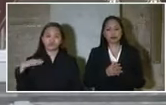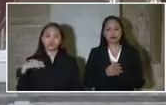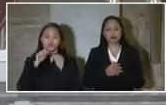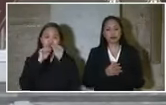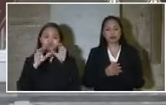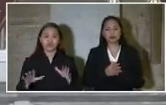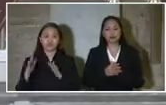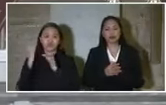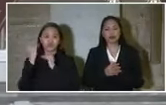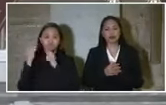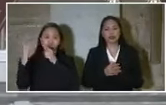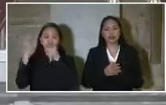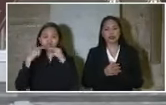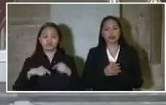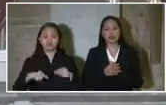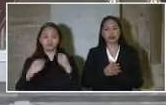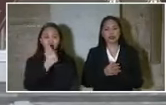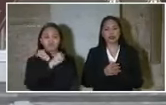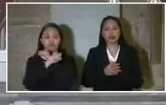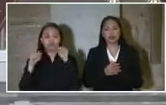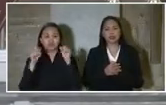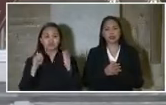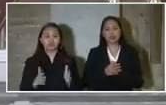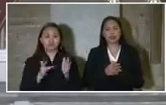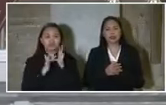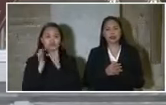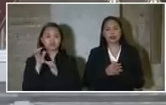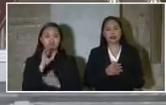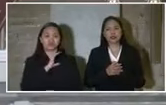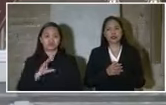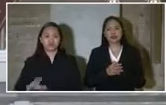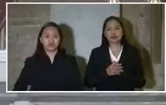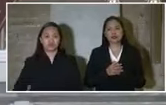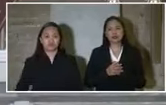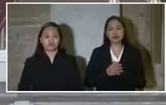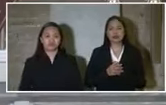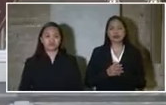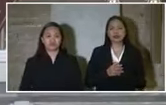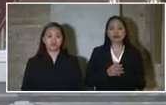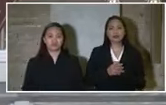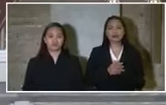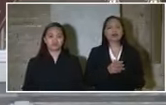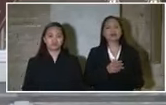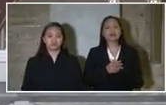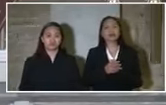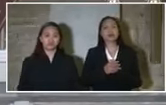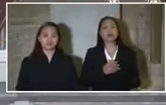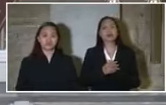blessed hope and the coming of our Savior, Jesus Christ.